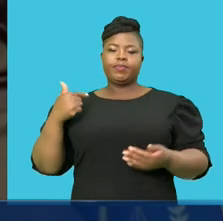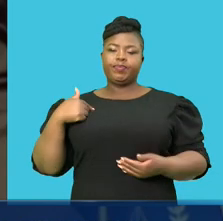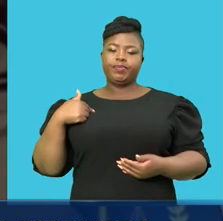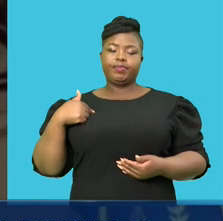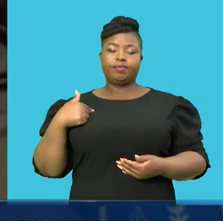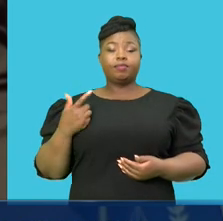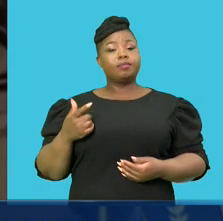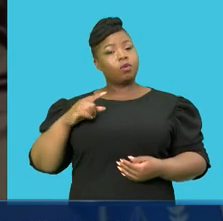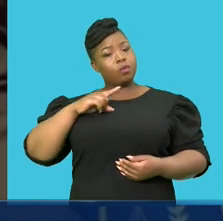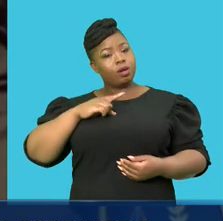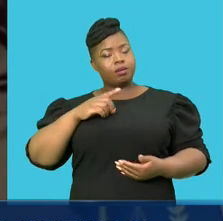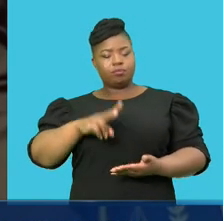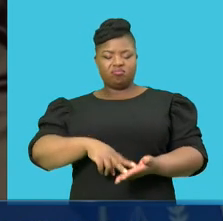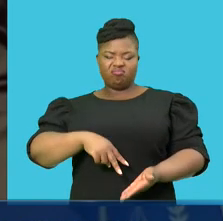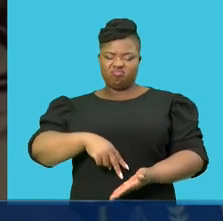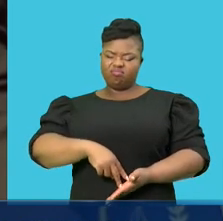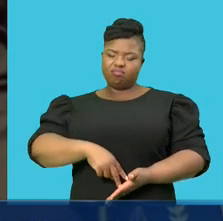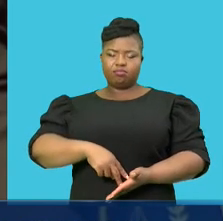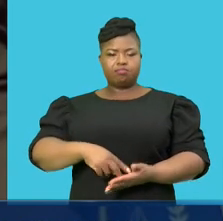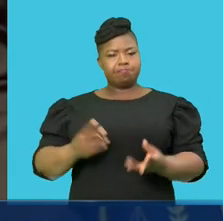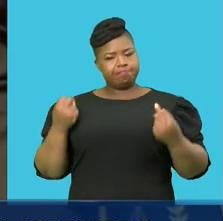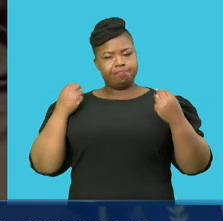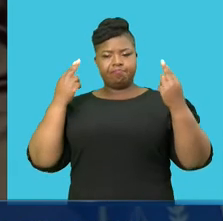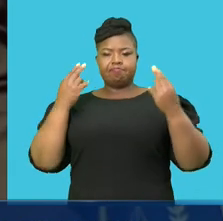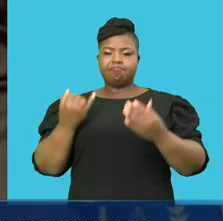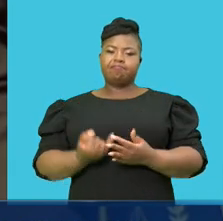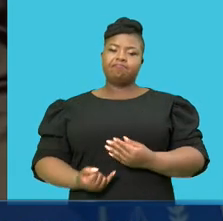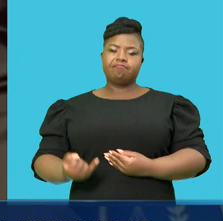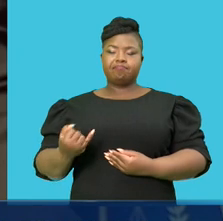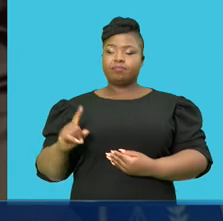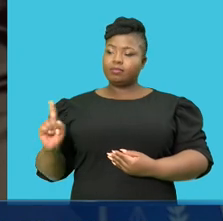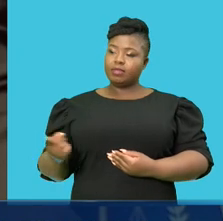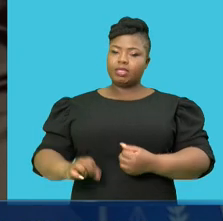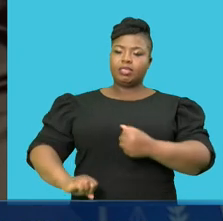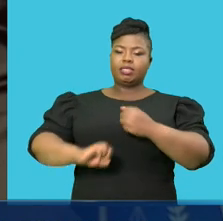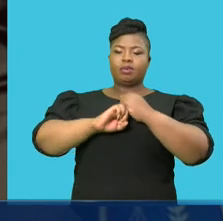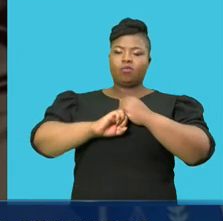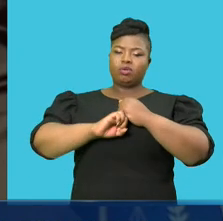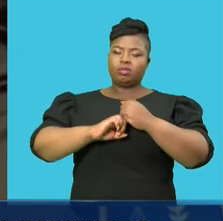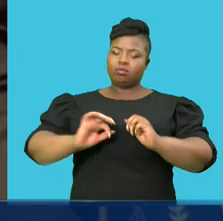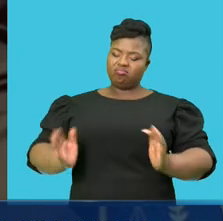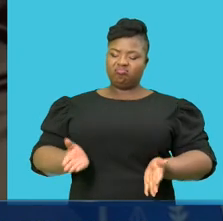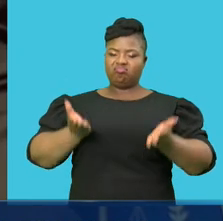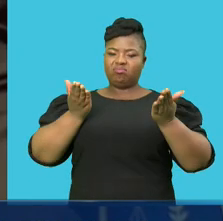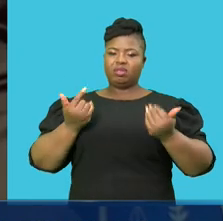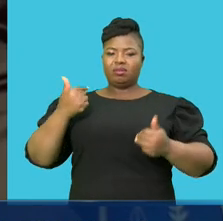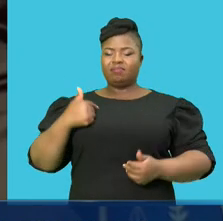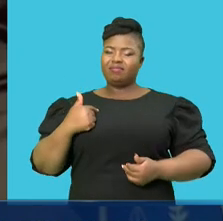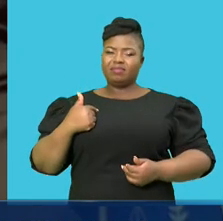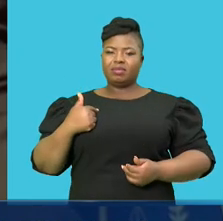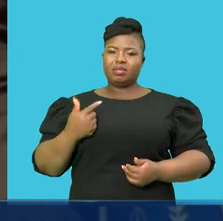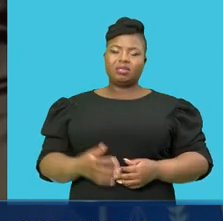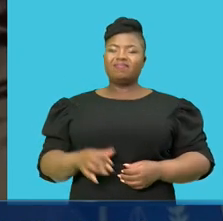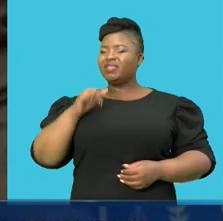so I could stand on mountains. They raised me up to allow me to walk on stormy seas.